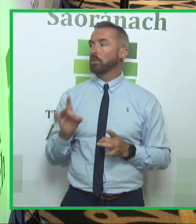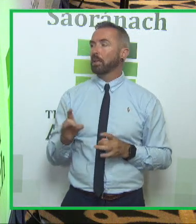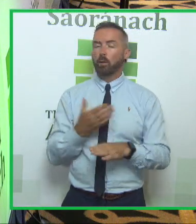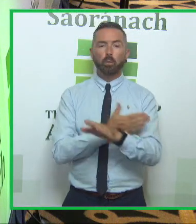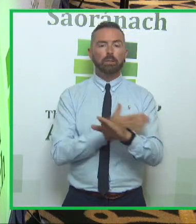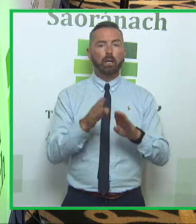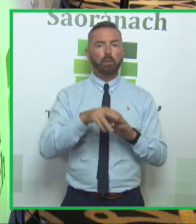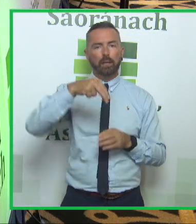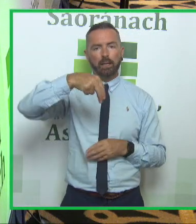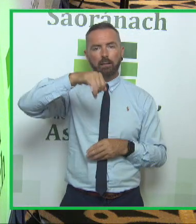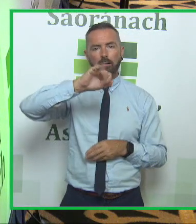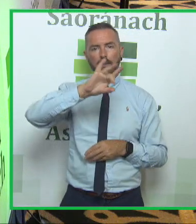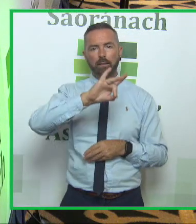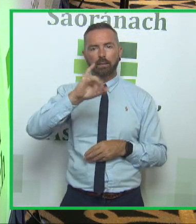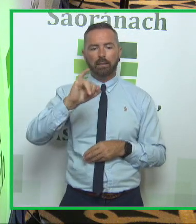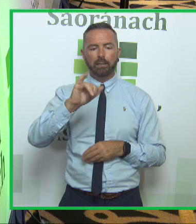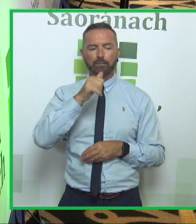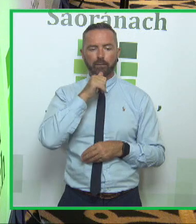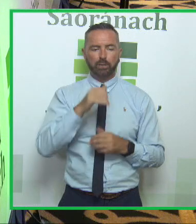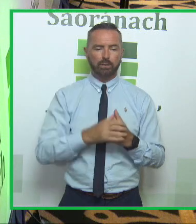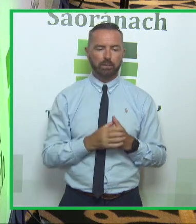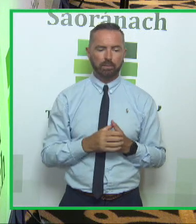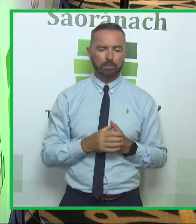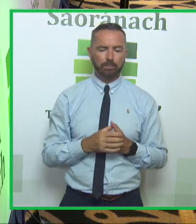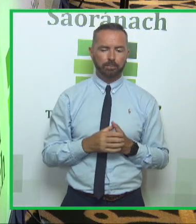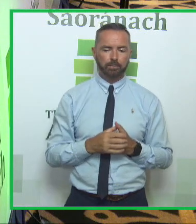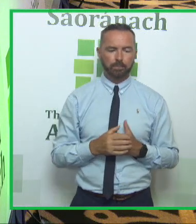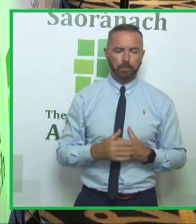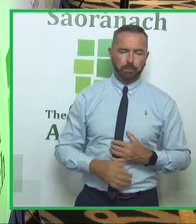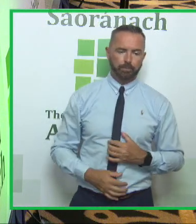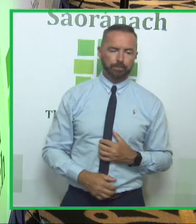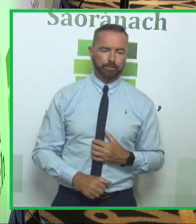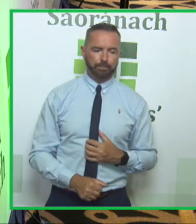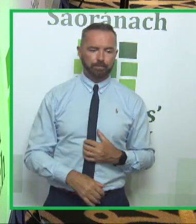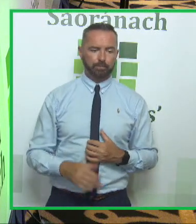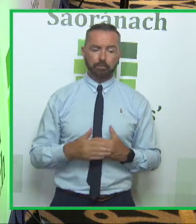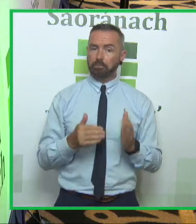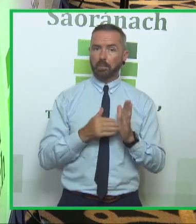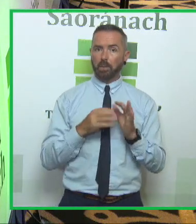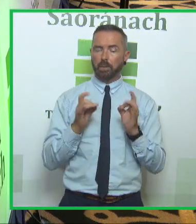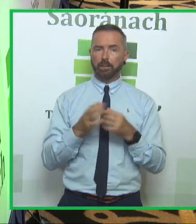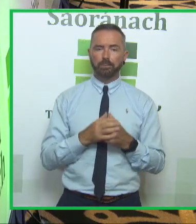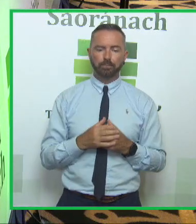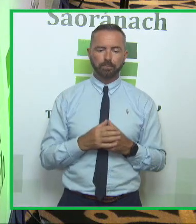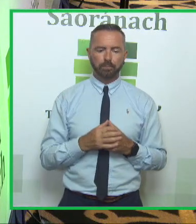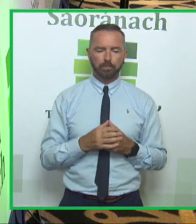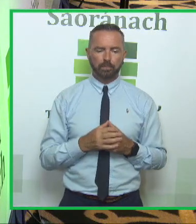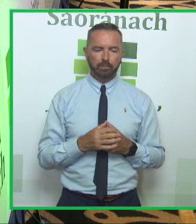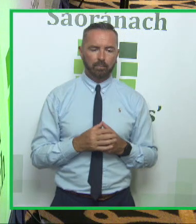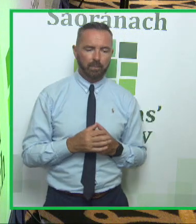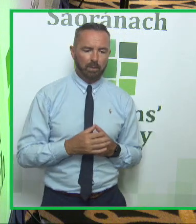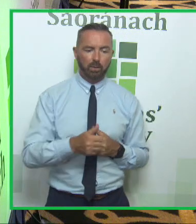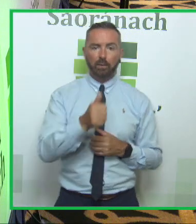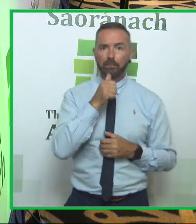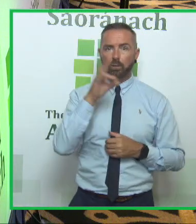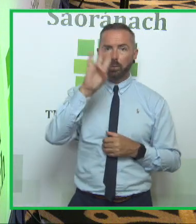on a range of questions there. Nikki, just related to the nighttime activity and your approach, please. Yeah, no worries. So I suppose to address the first question in